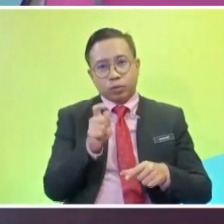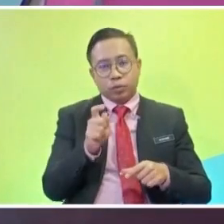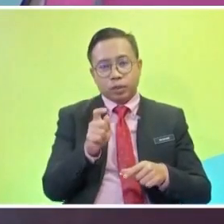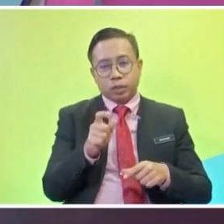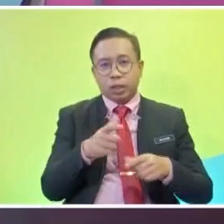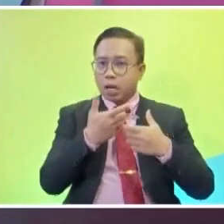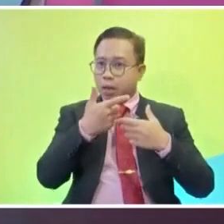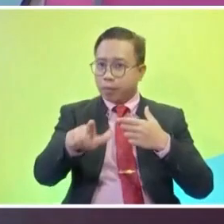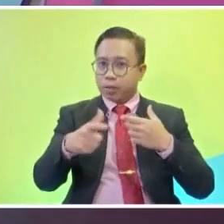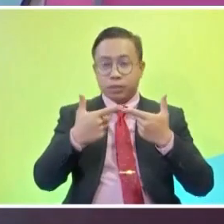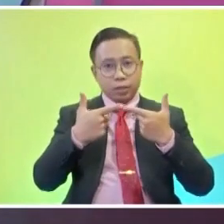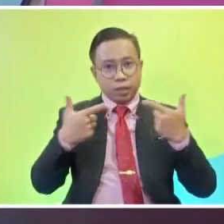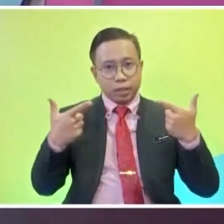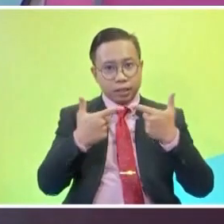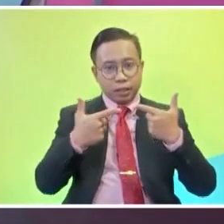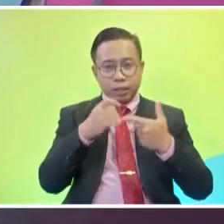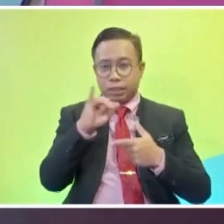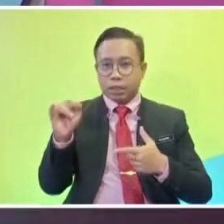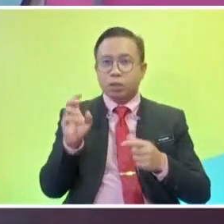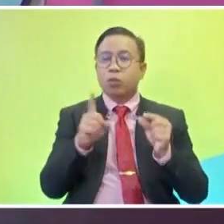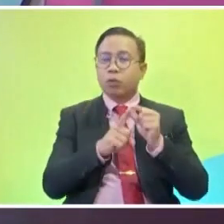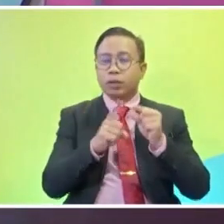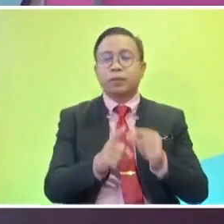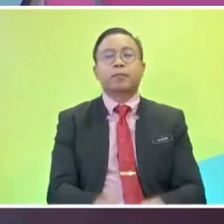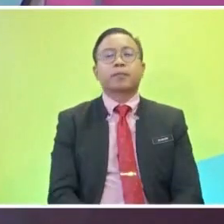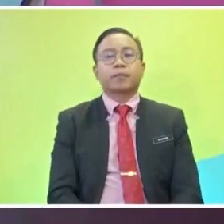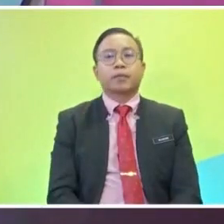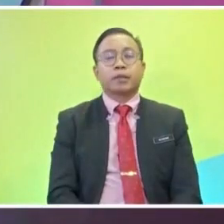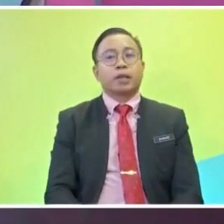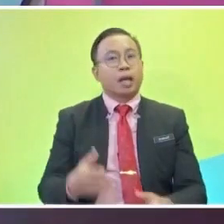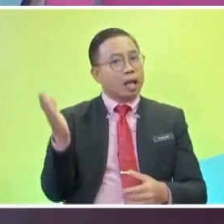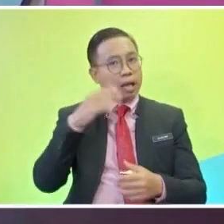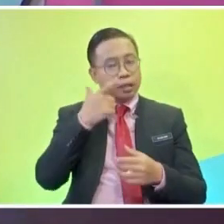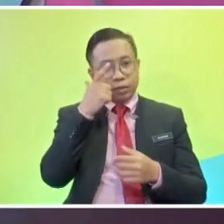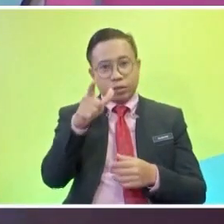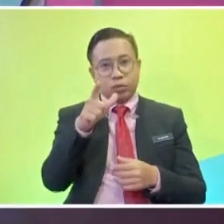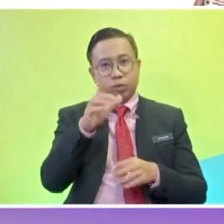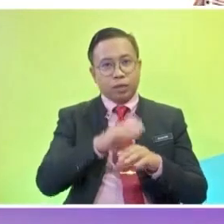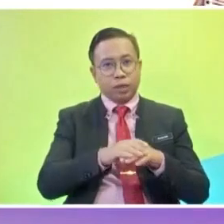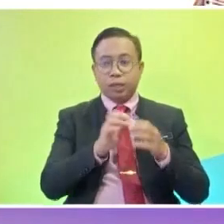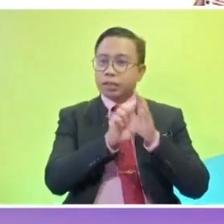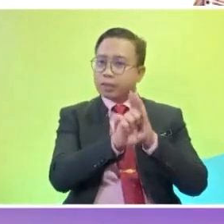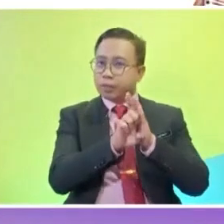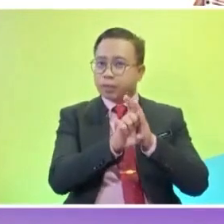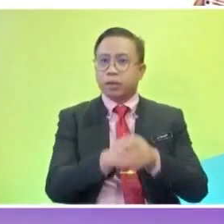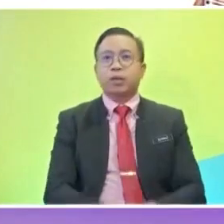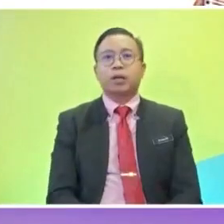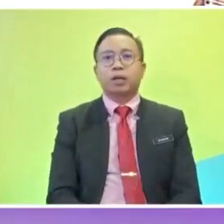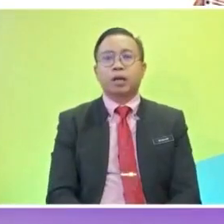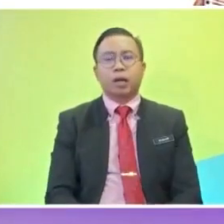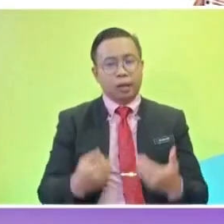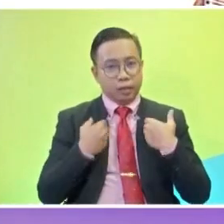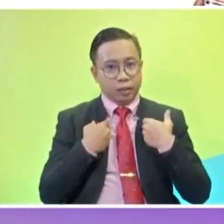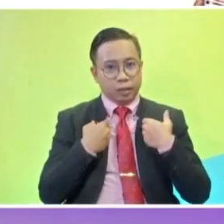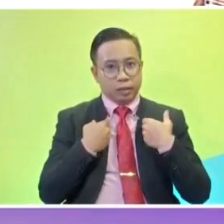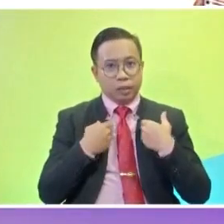linking word. Okay, so this is very important. Make sure you put that. Okay, so let's look at an example over here. All so right. I've got the steps